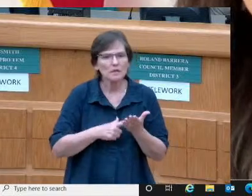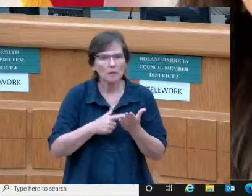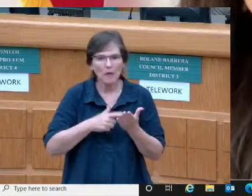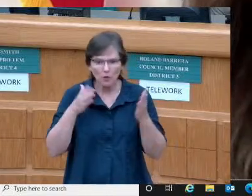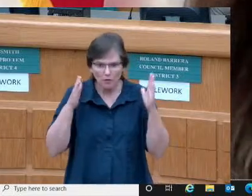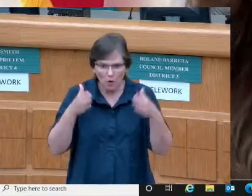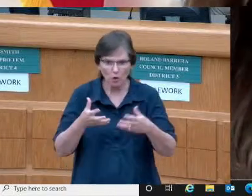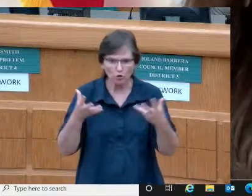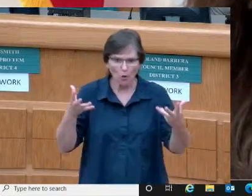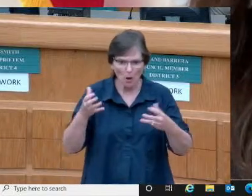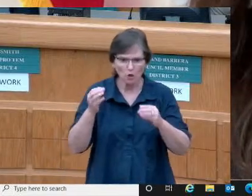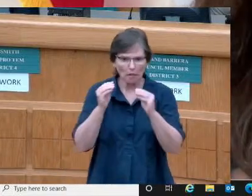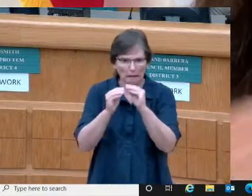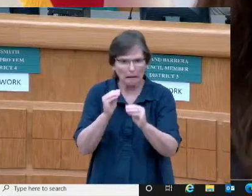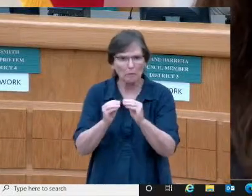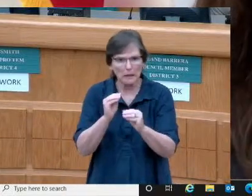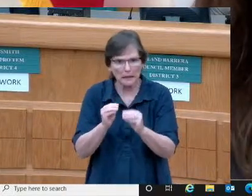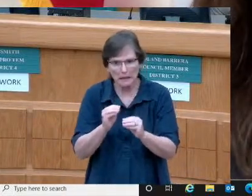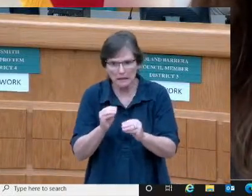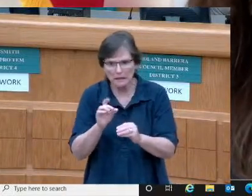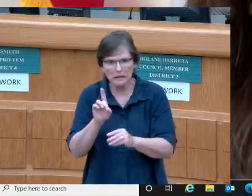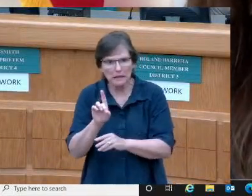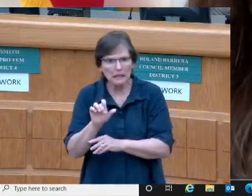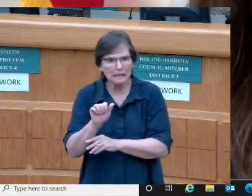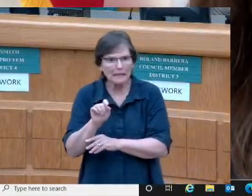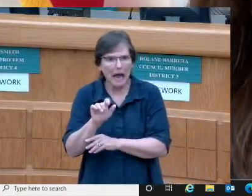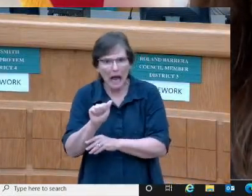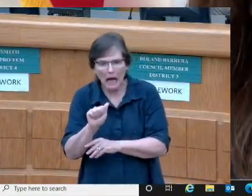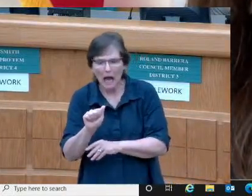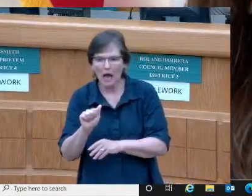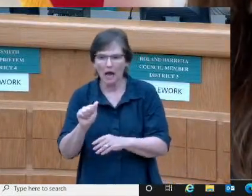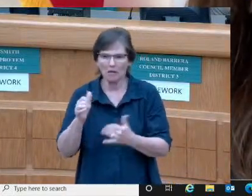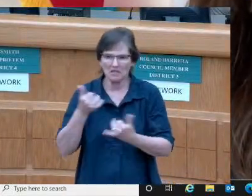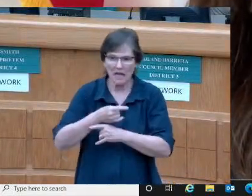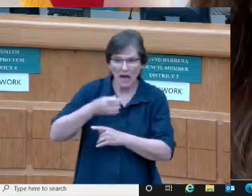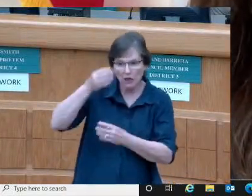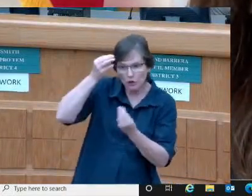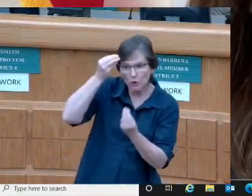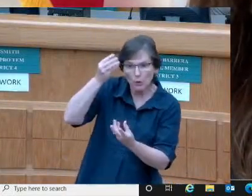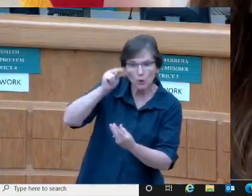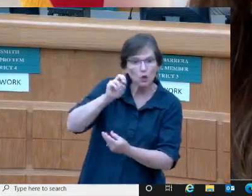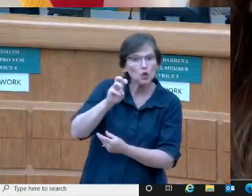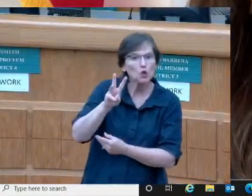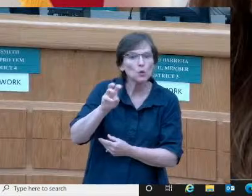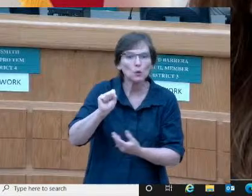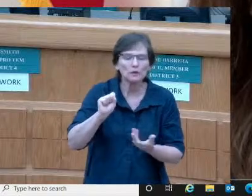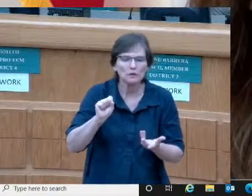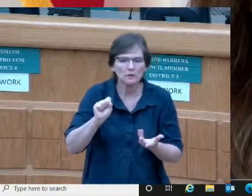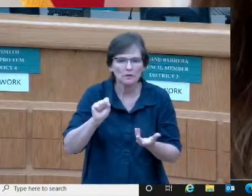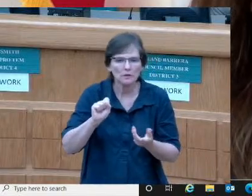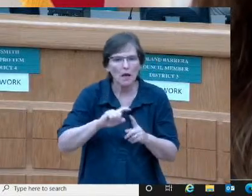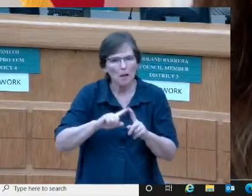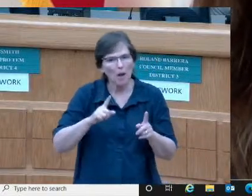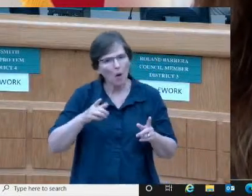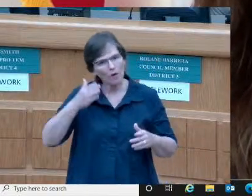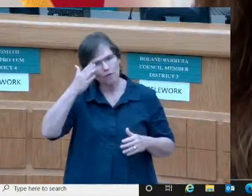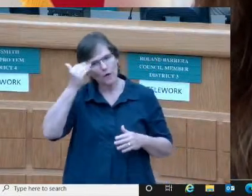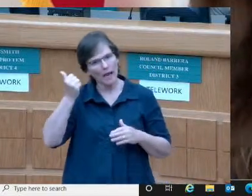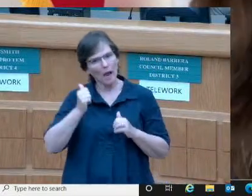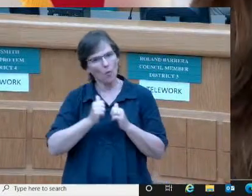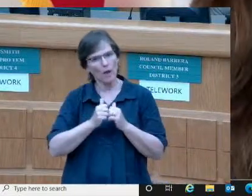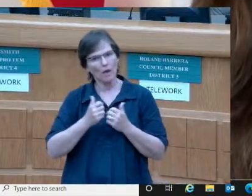on the data or whatever the particular news of the day is, and we forget that it all starts with